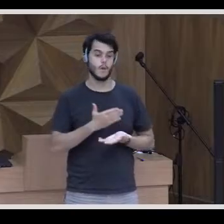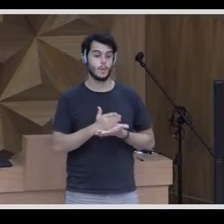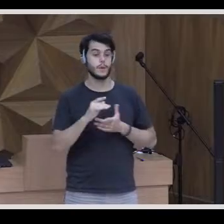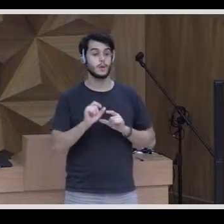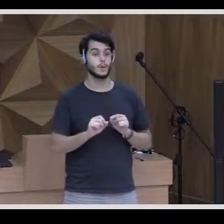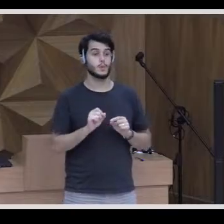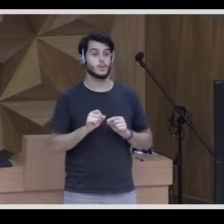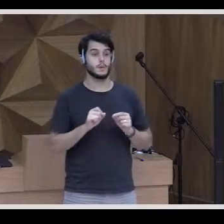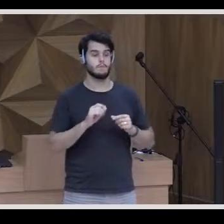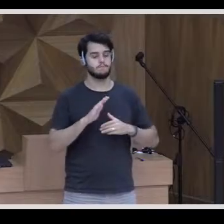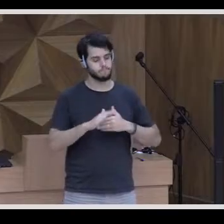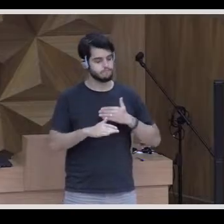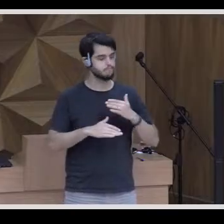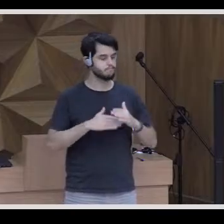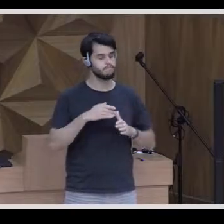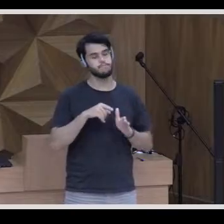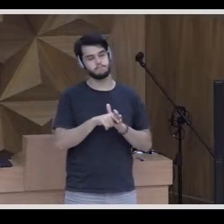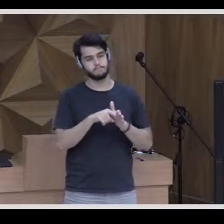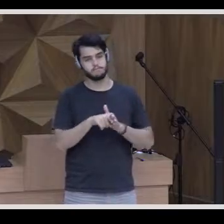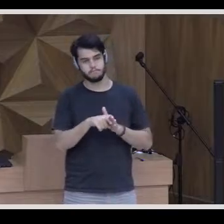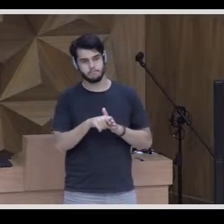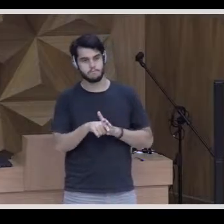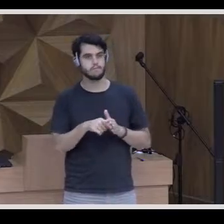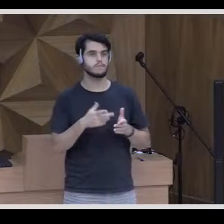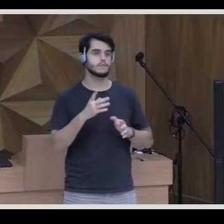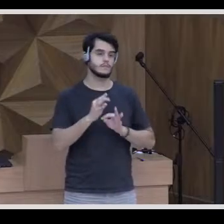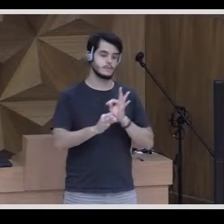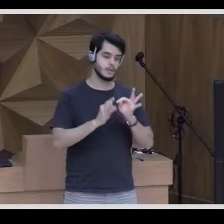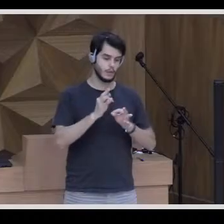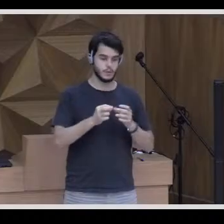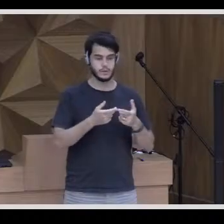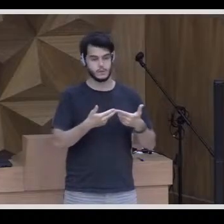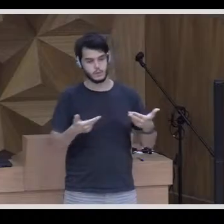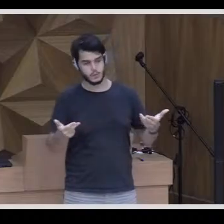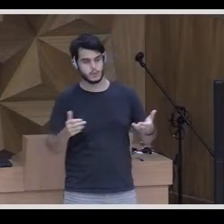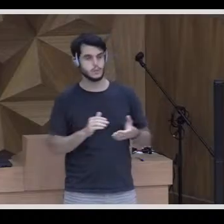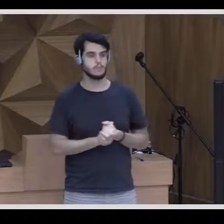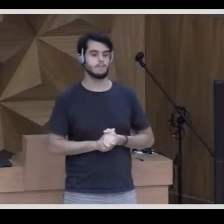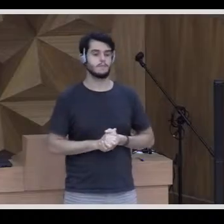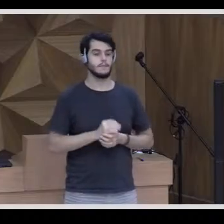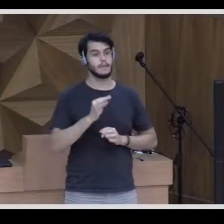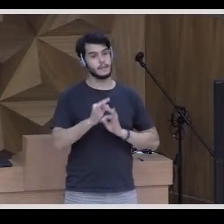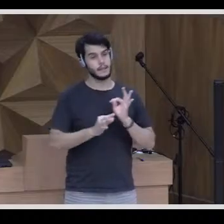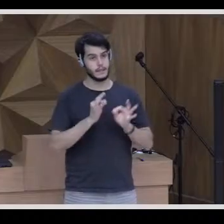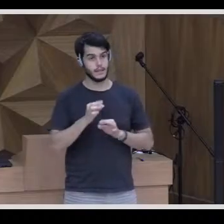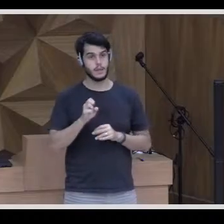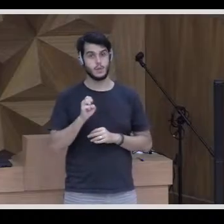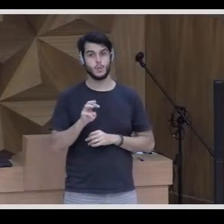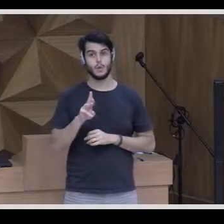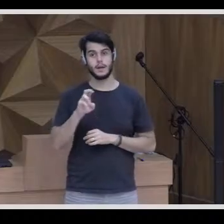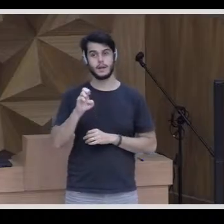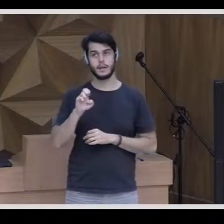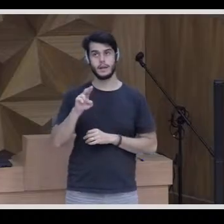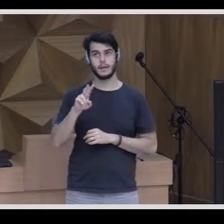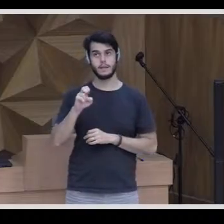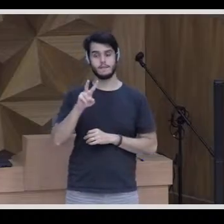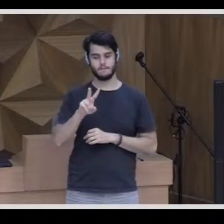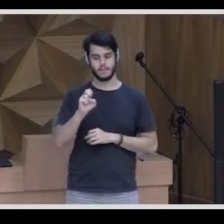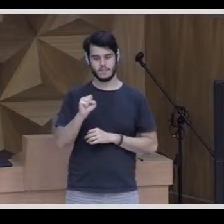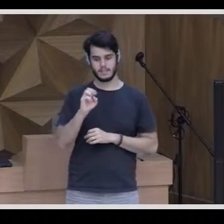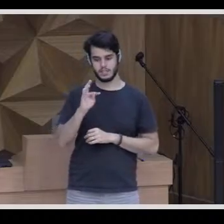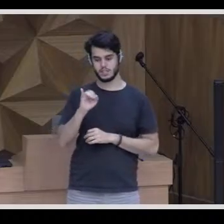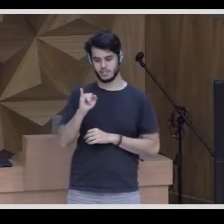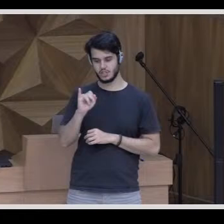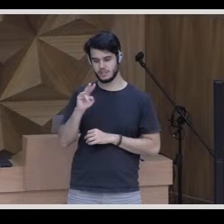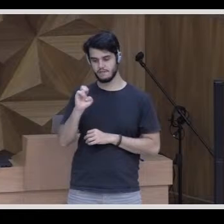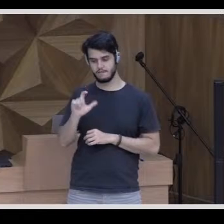through wearable technology. So again, if you can kind of cast your mind back to 2013, the thing